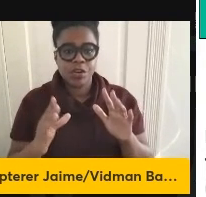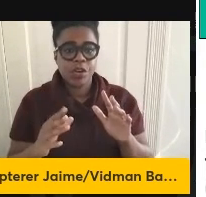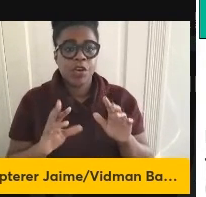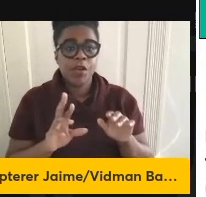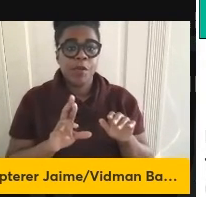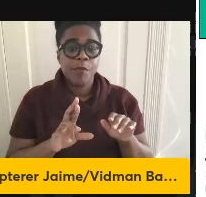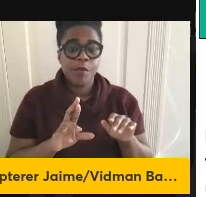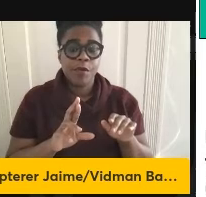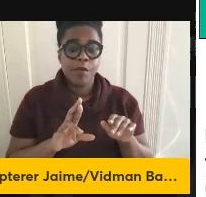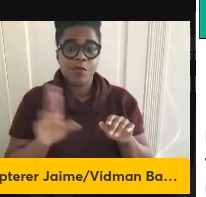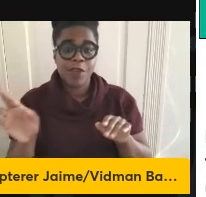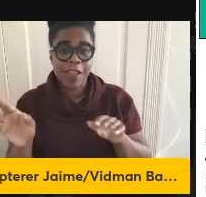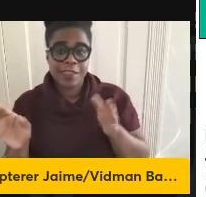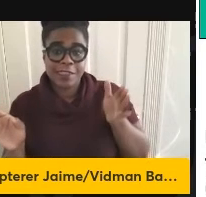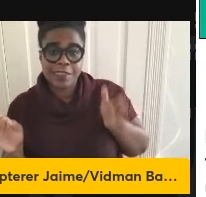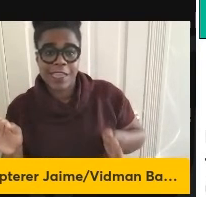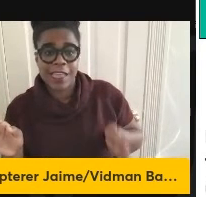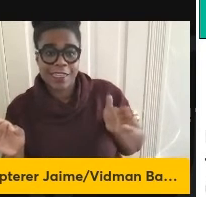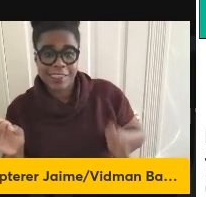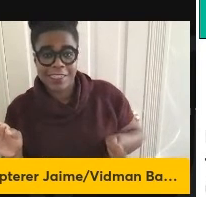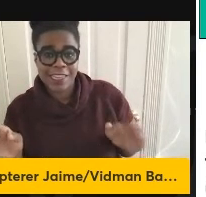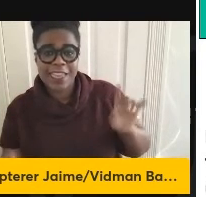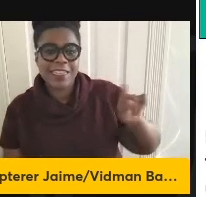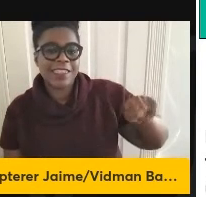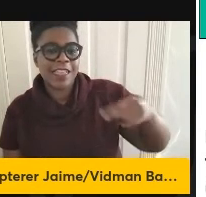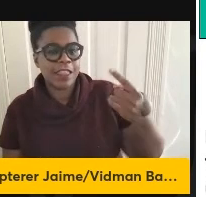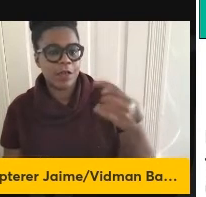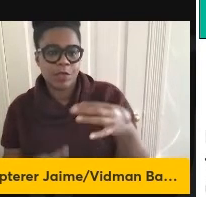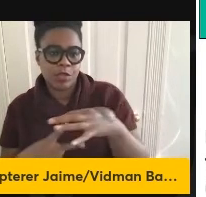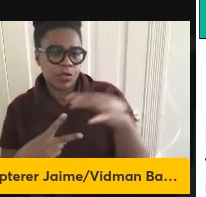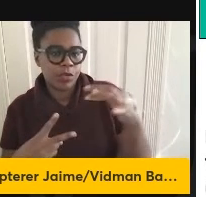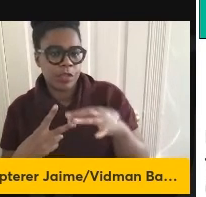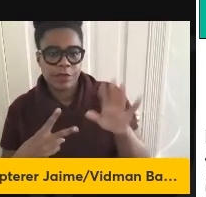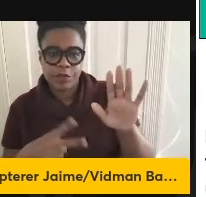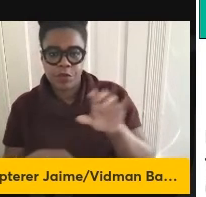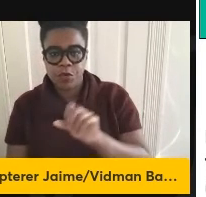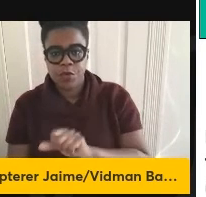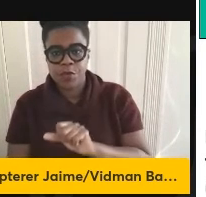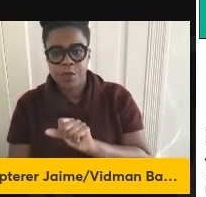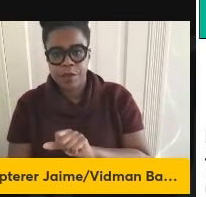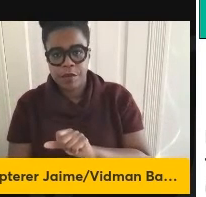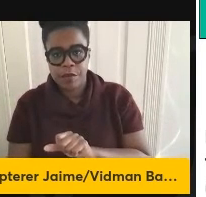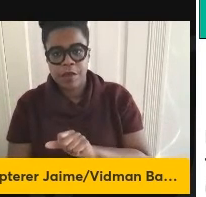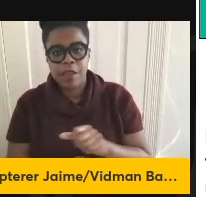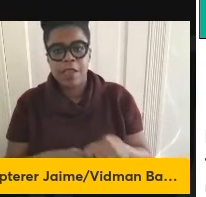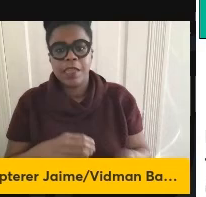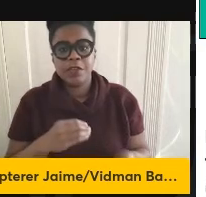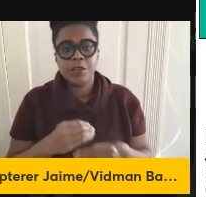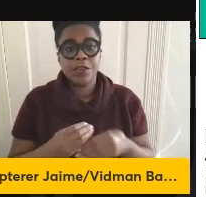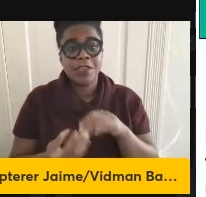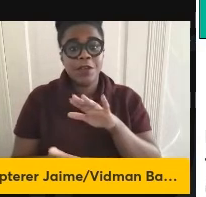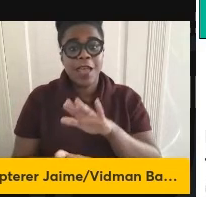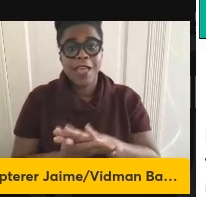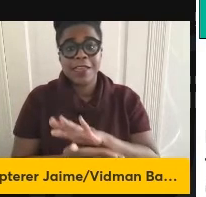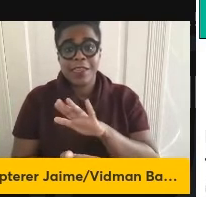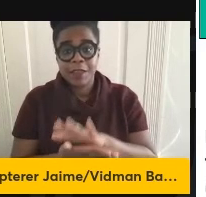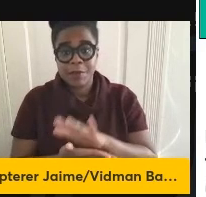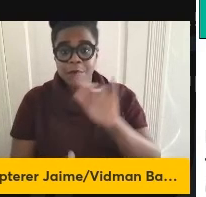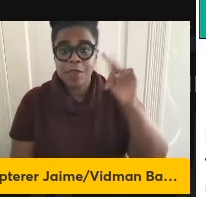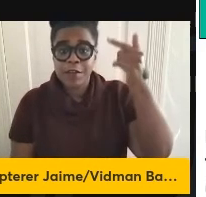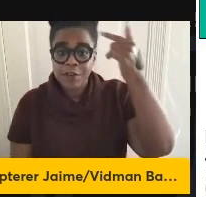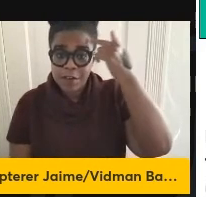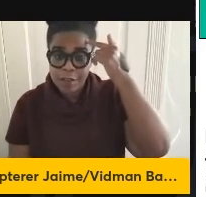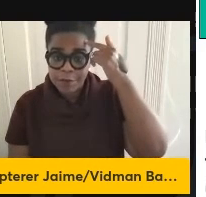side, academic faculty is not the only choice for your career. In addition to academia, you have government,